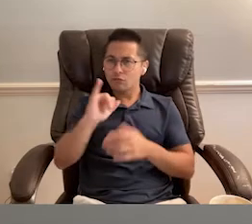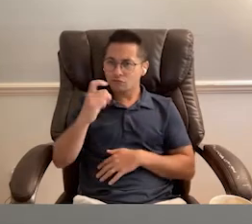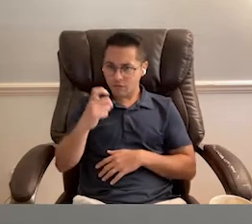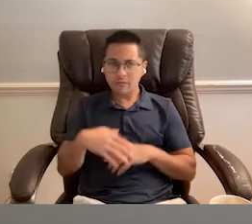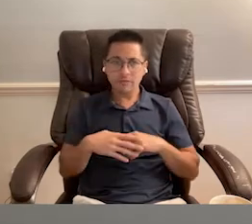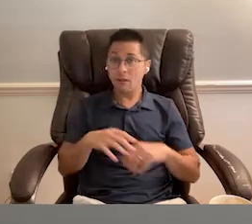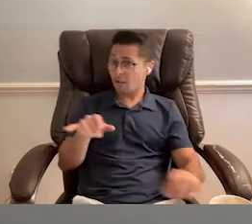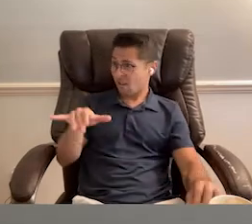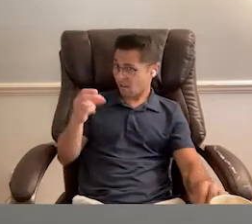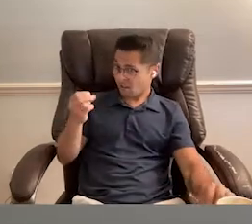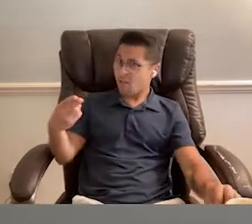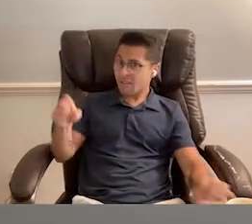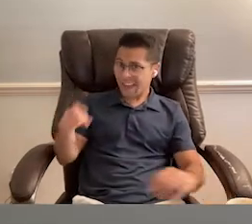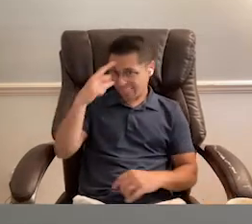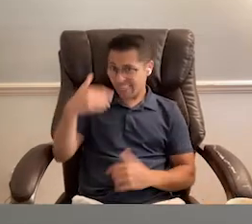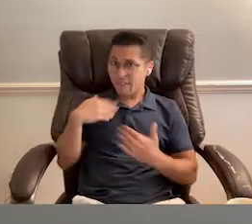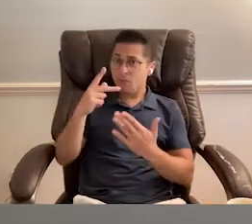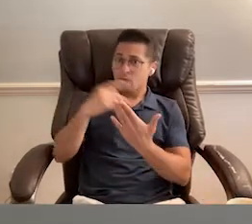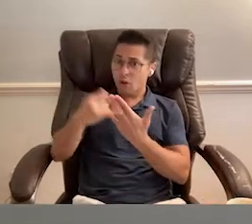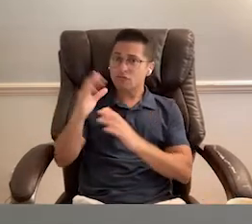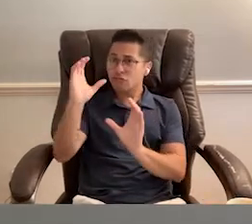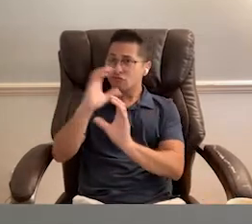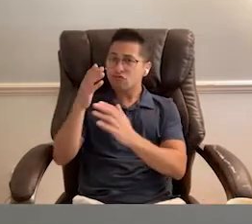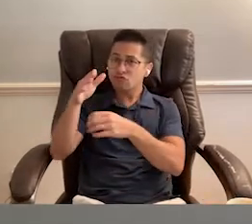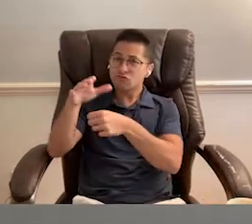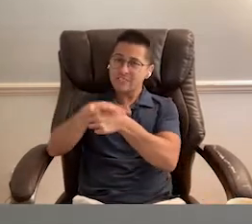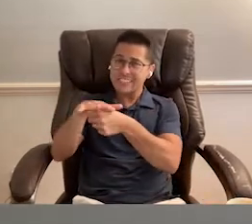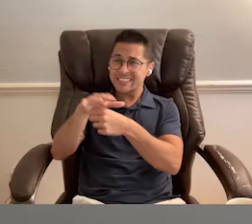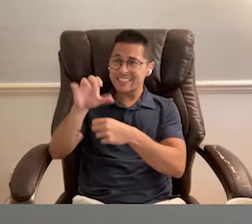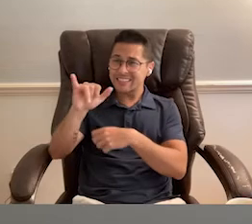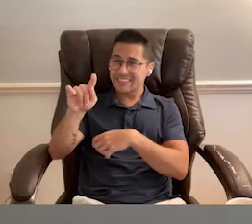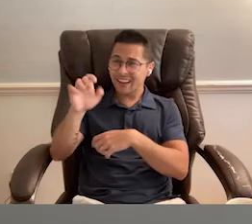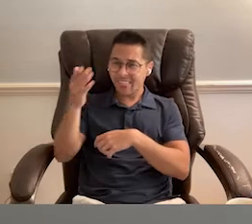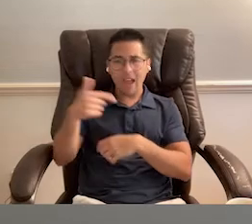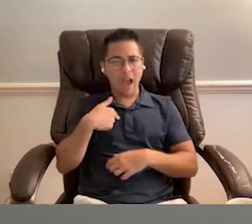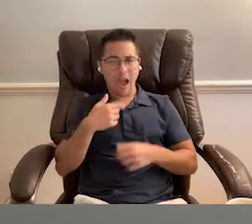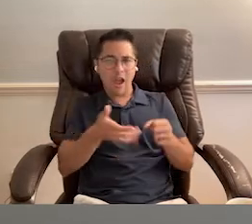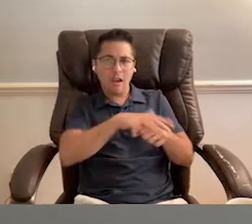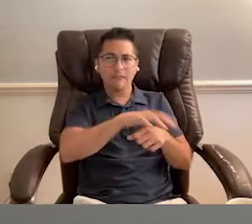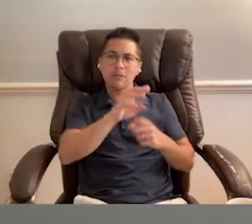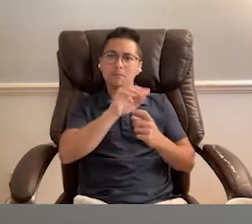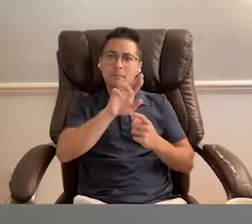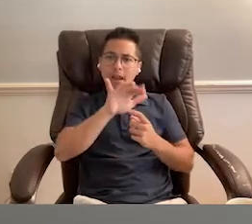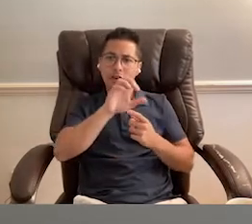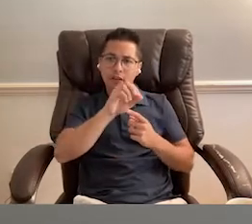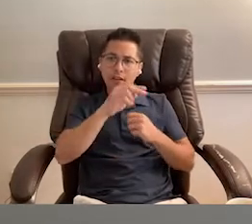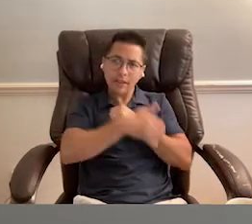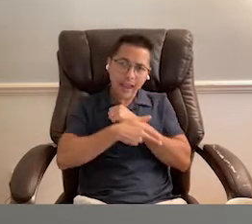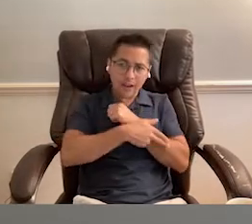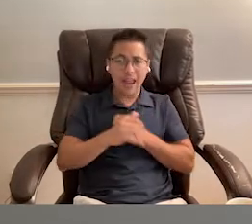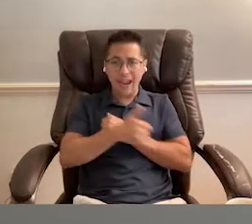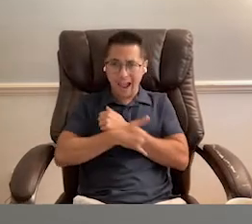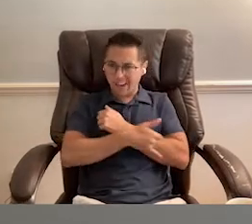Oh, yeah, I think they have a Project Search site there. I don't know who theirs is with. I cover Marion County, and in Marion County, ours is